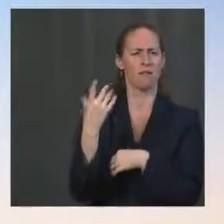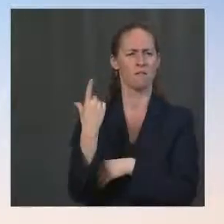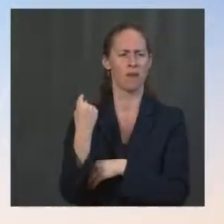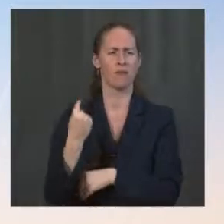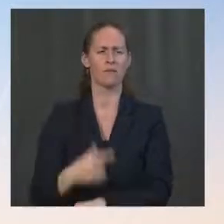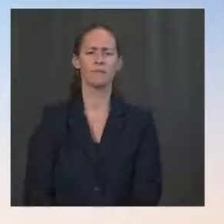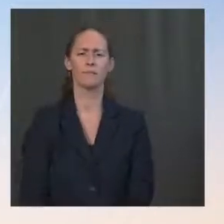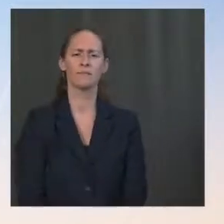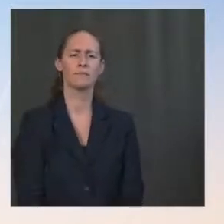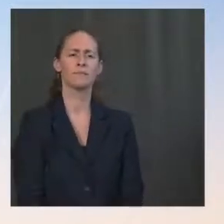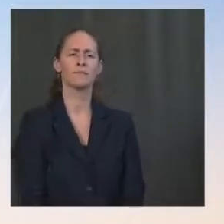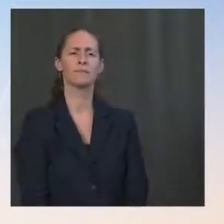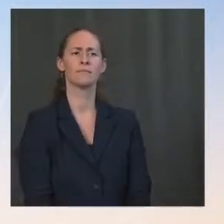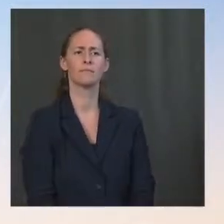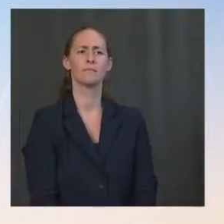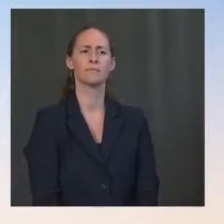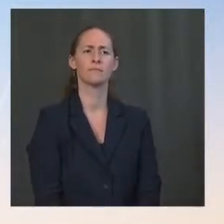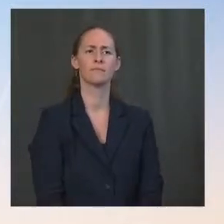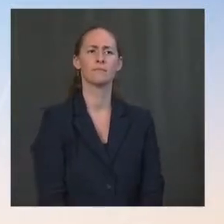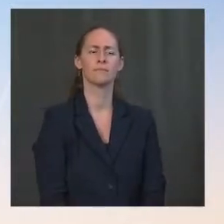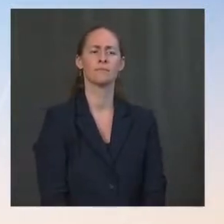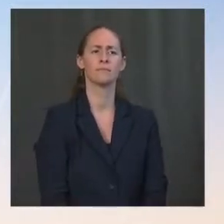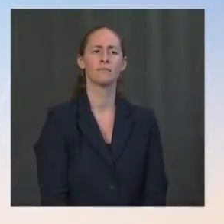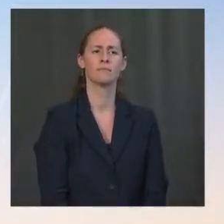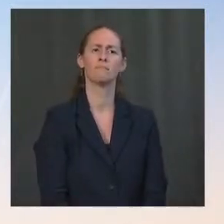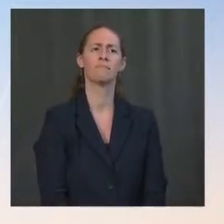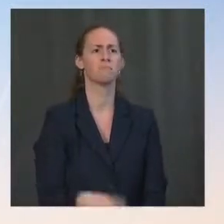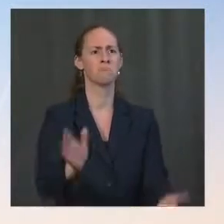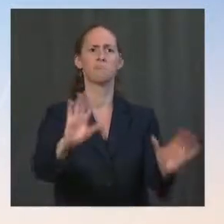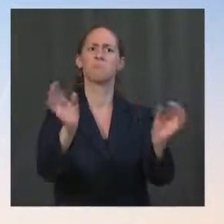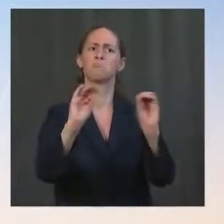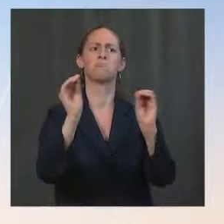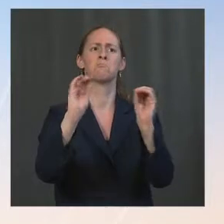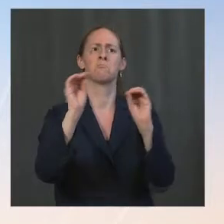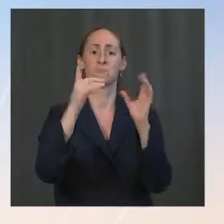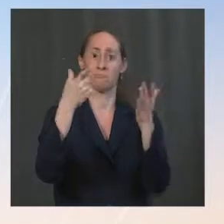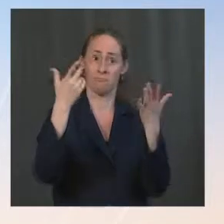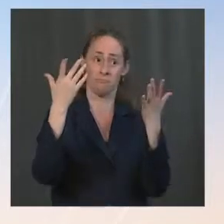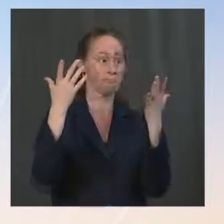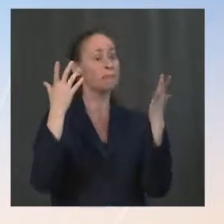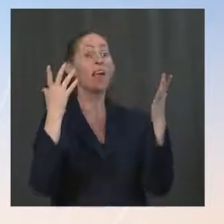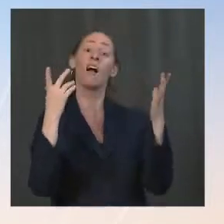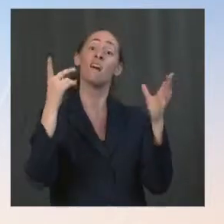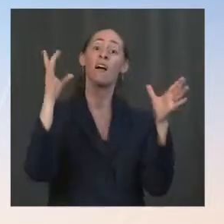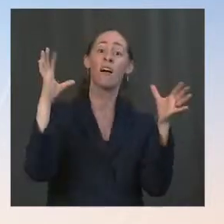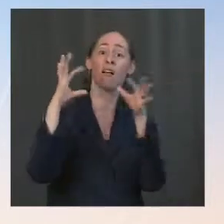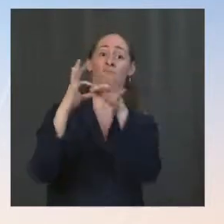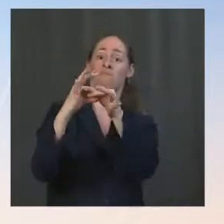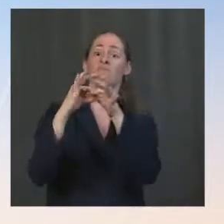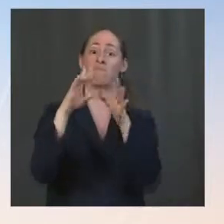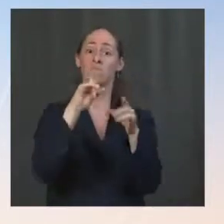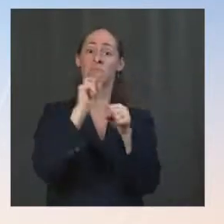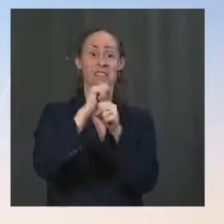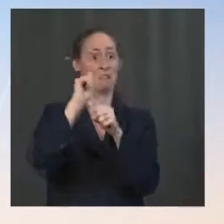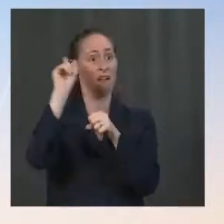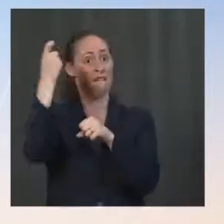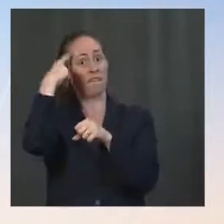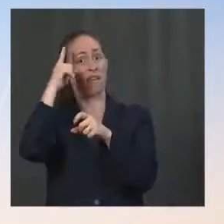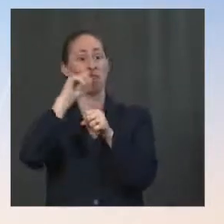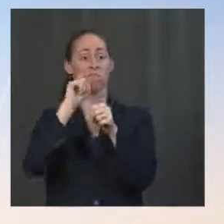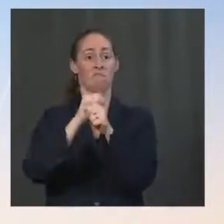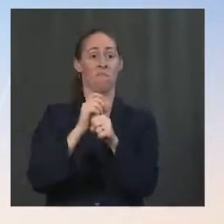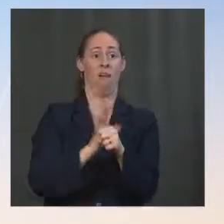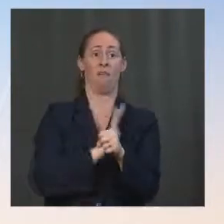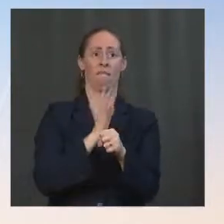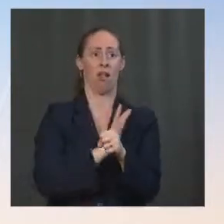clear here. There's no rush to recognition of any sort by the United States or any international partners we have talked to. I am, as I've said in the